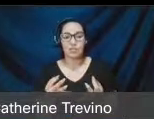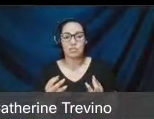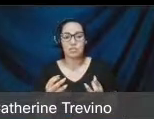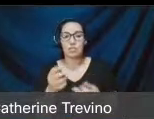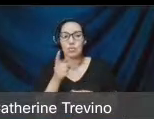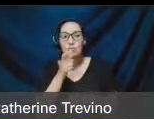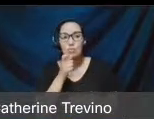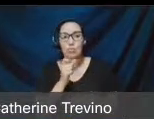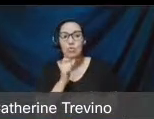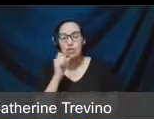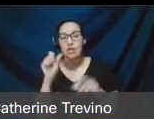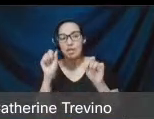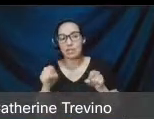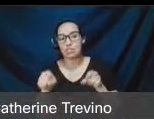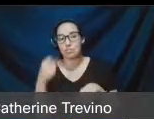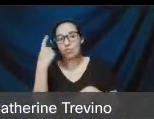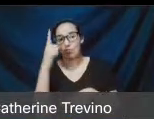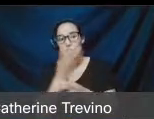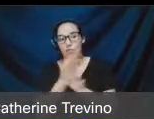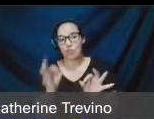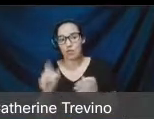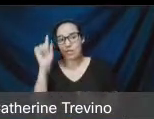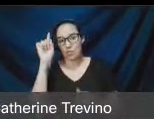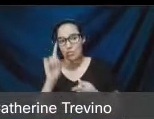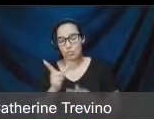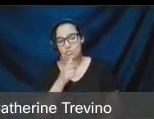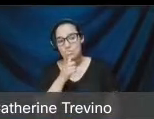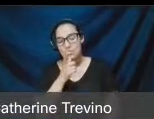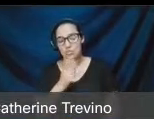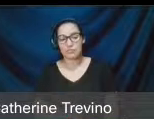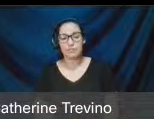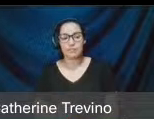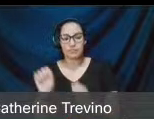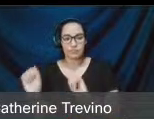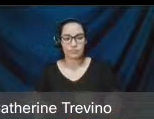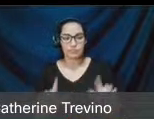eligible for free and reduced lunches. Next slide.